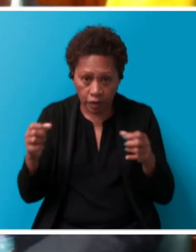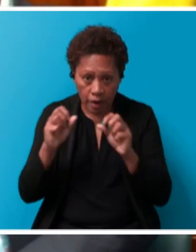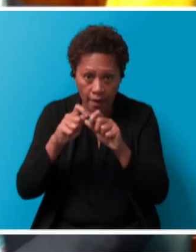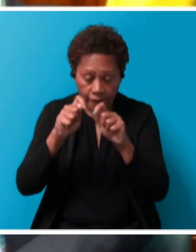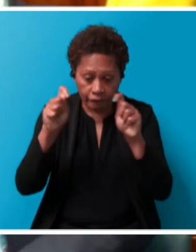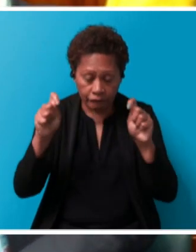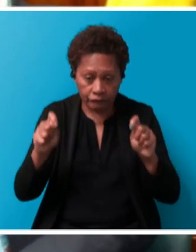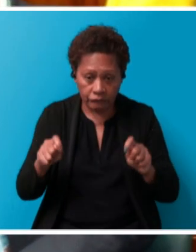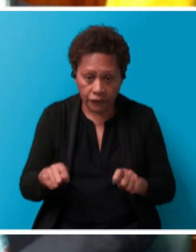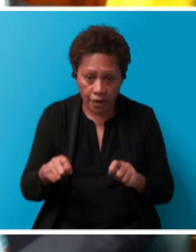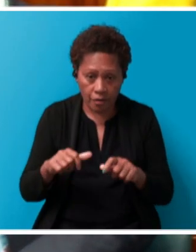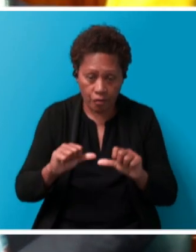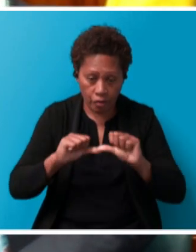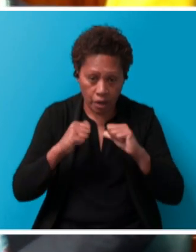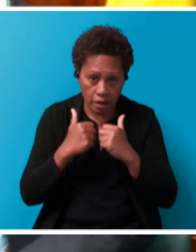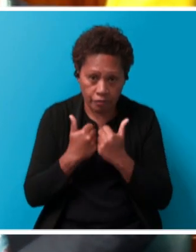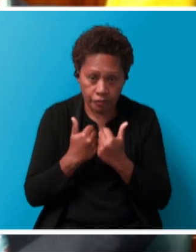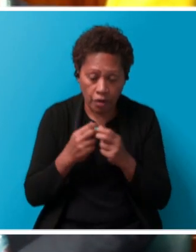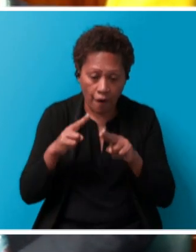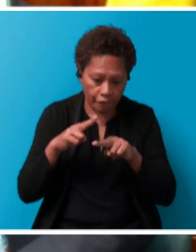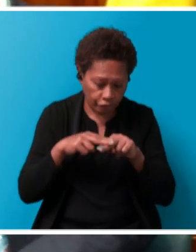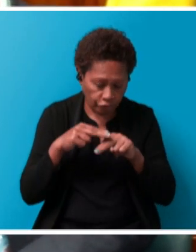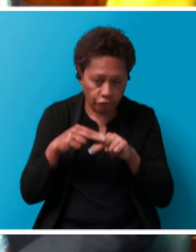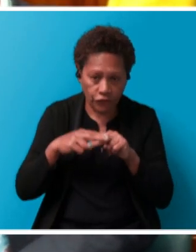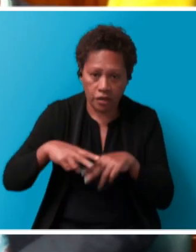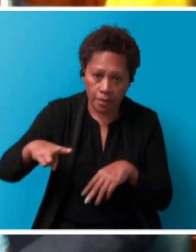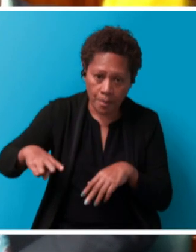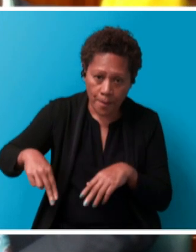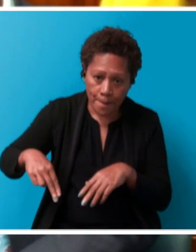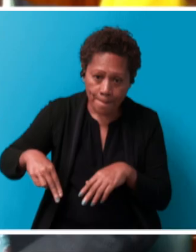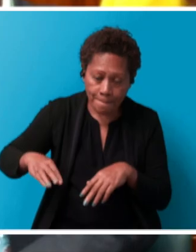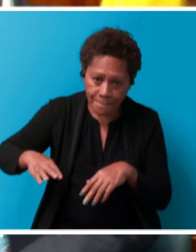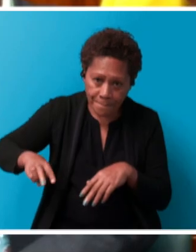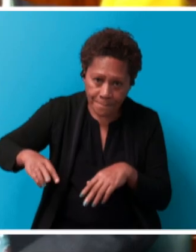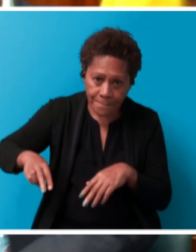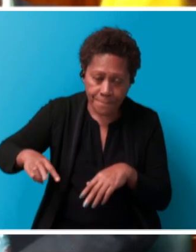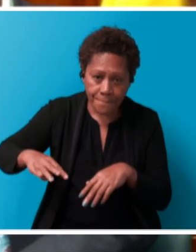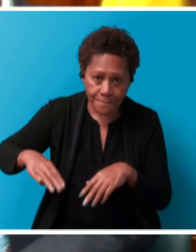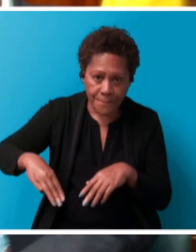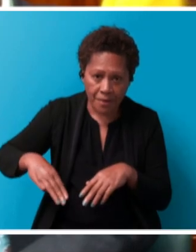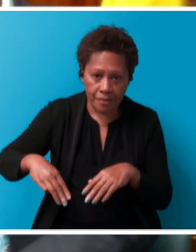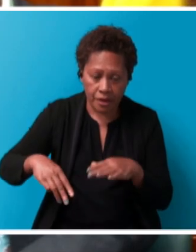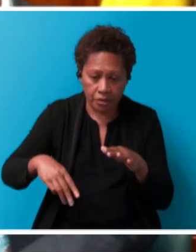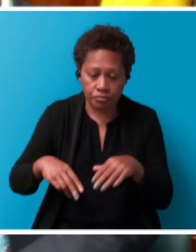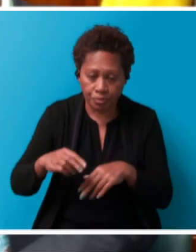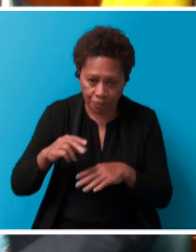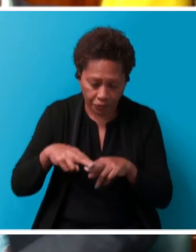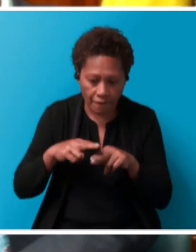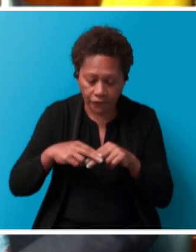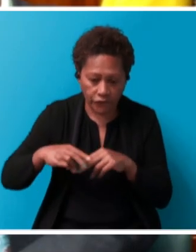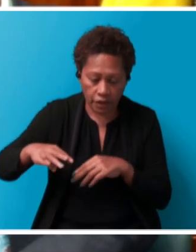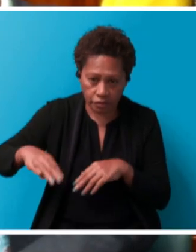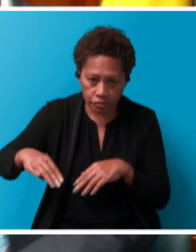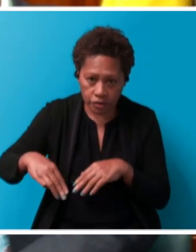of which Fiji is a member of, the ISA. ISA's mandate is to support member countries to increase uptake of solar